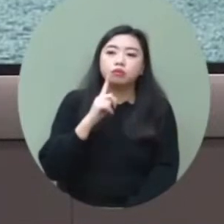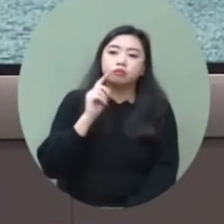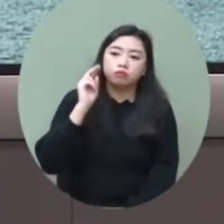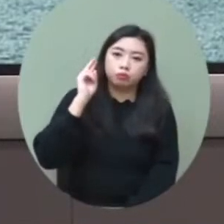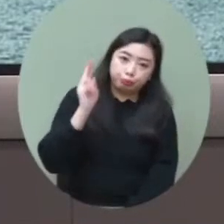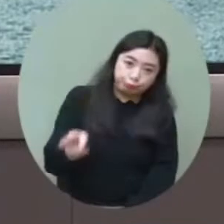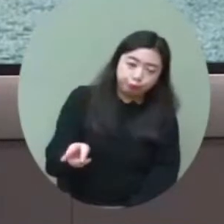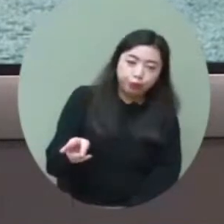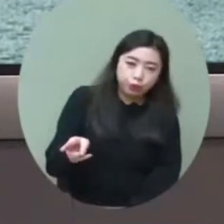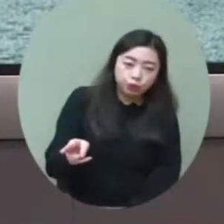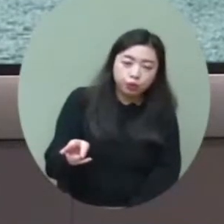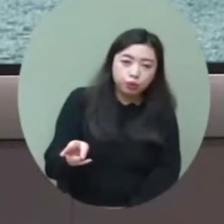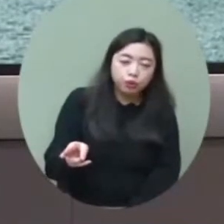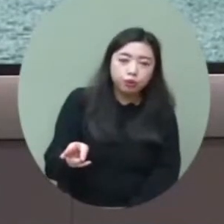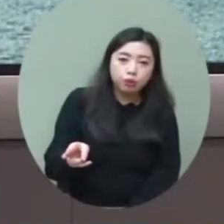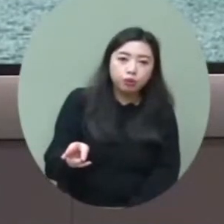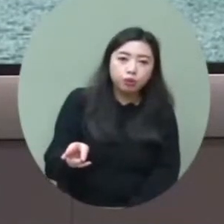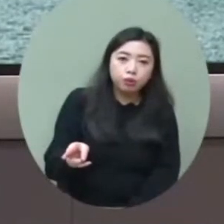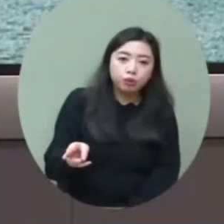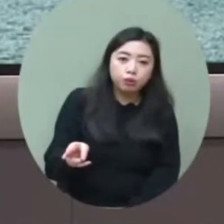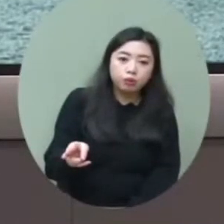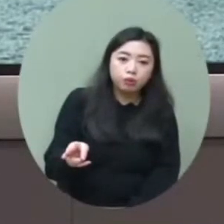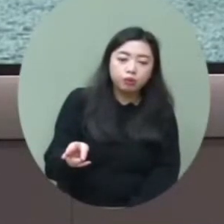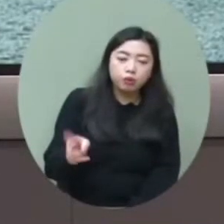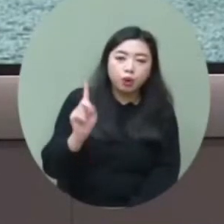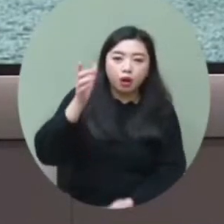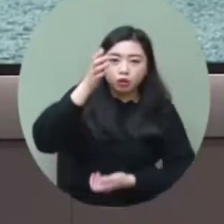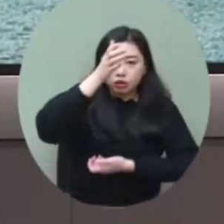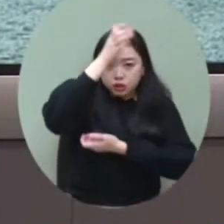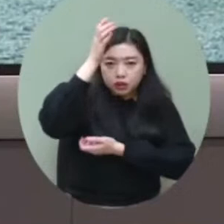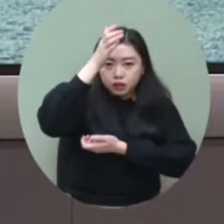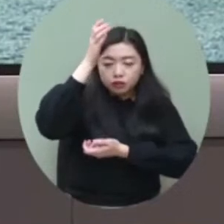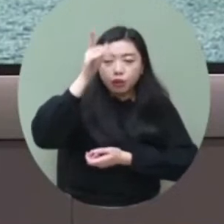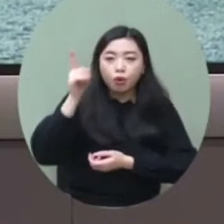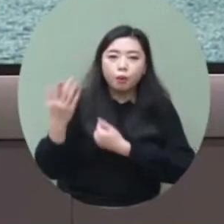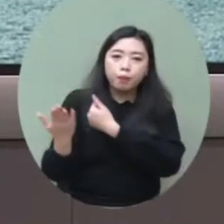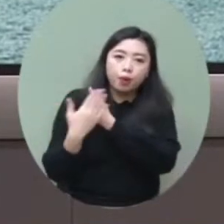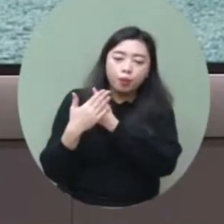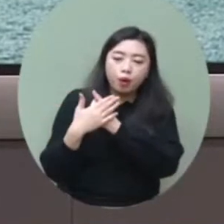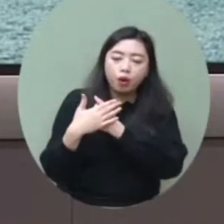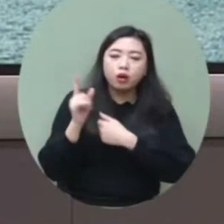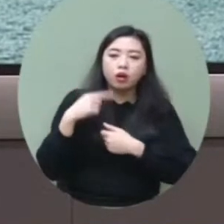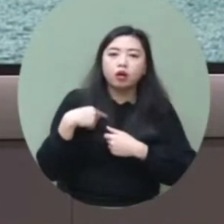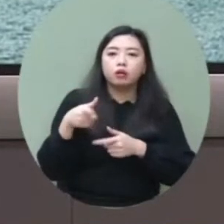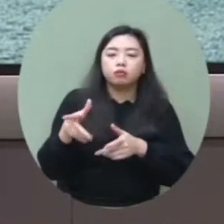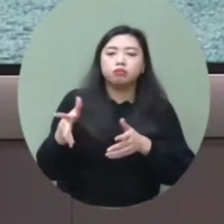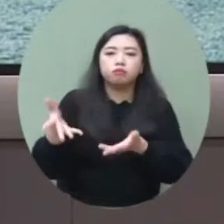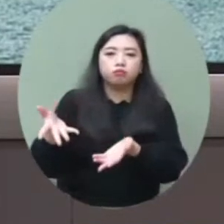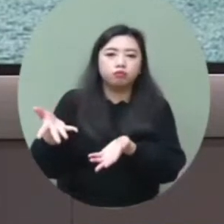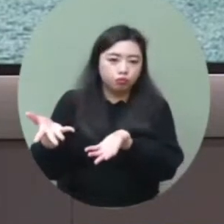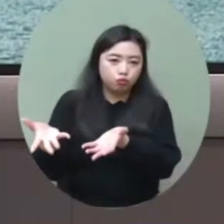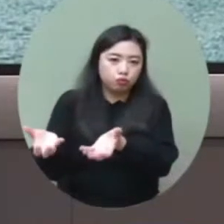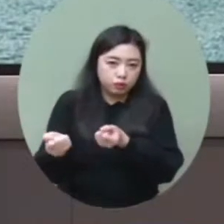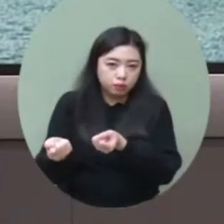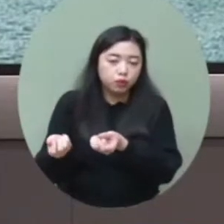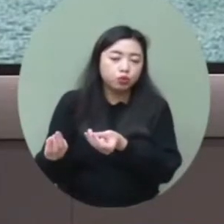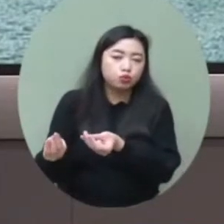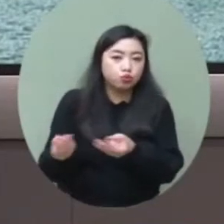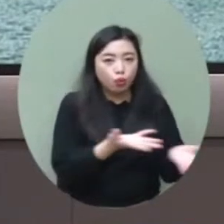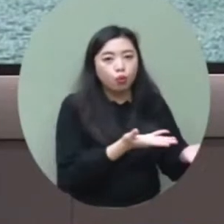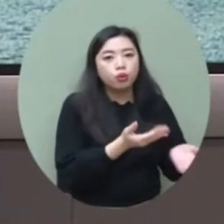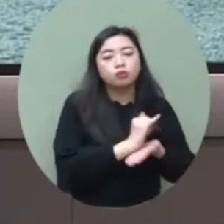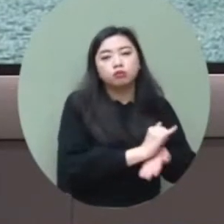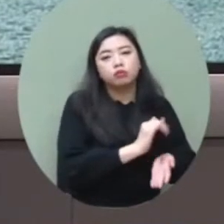necessary to do so, we would issue an isolation order to patients who require the